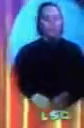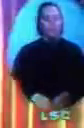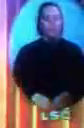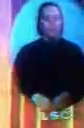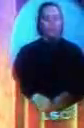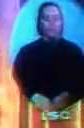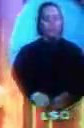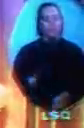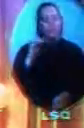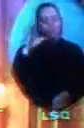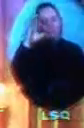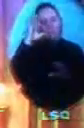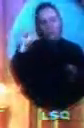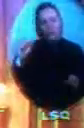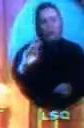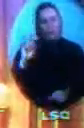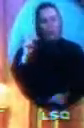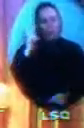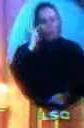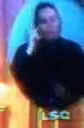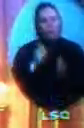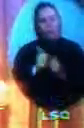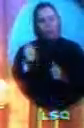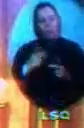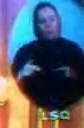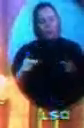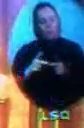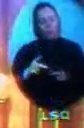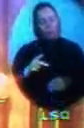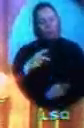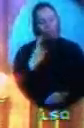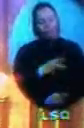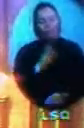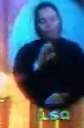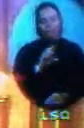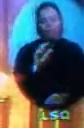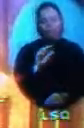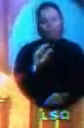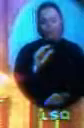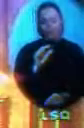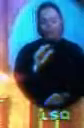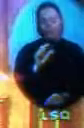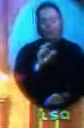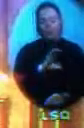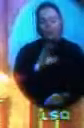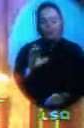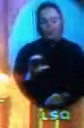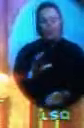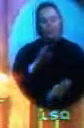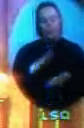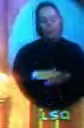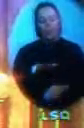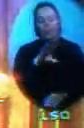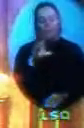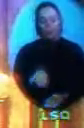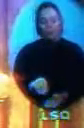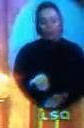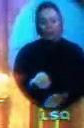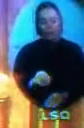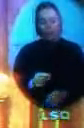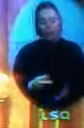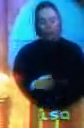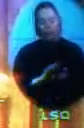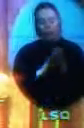Member for Longueuil-Cabouché. Mr. Speaker, the Canadian government's foreign policy on Africa